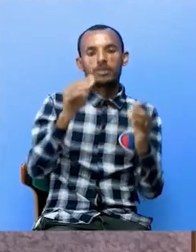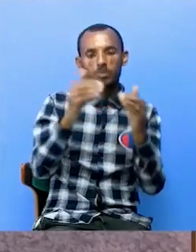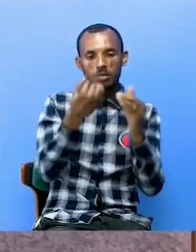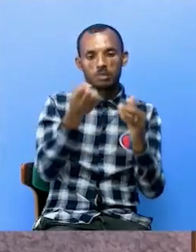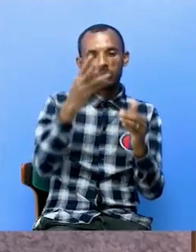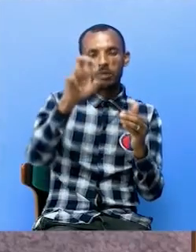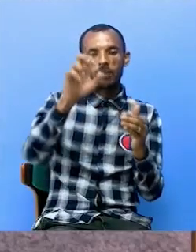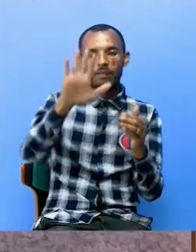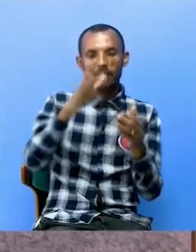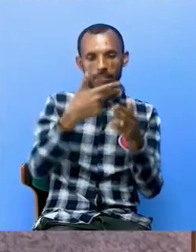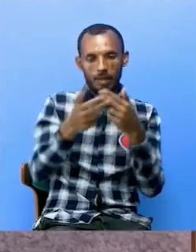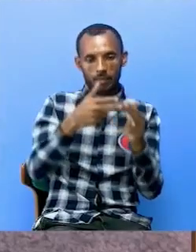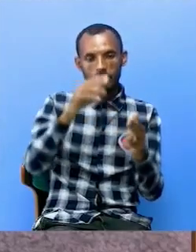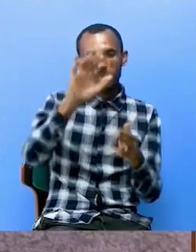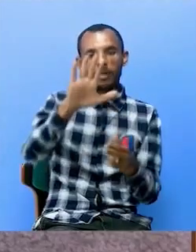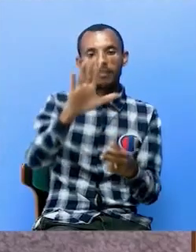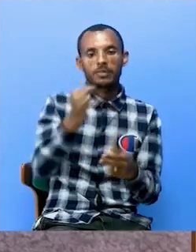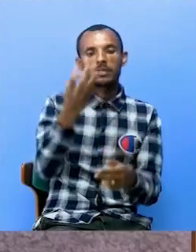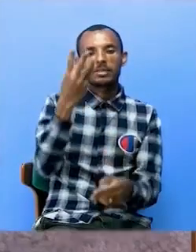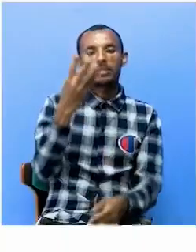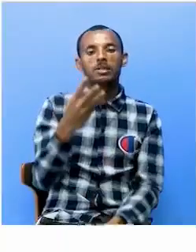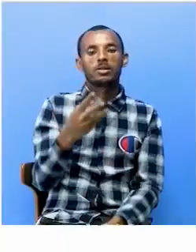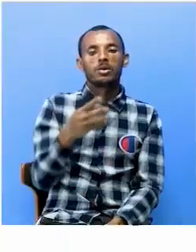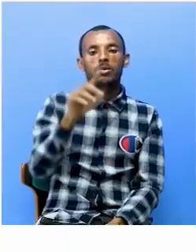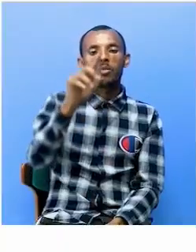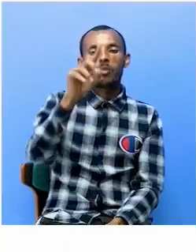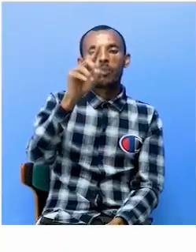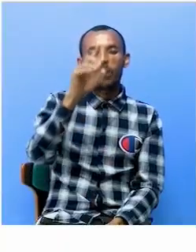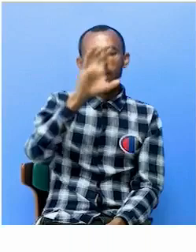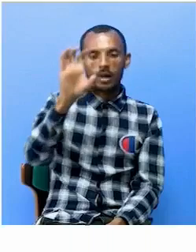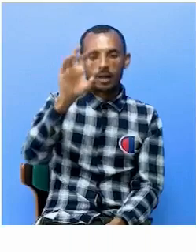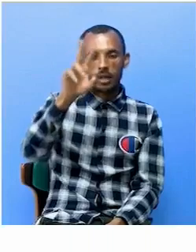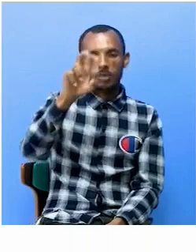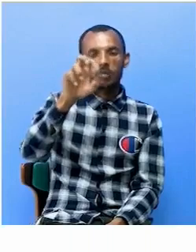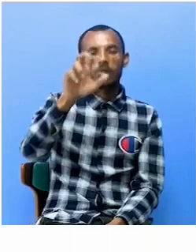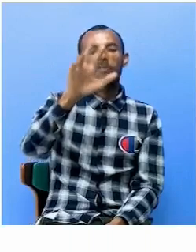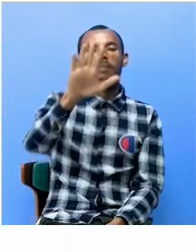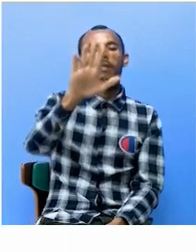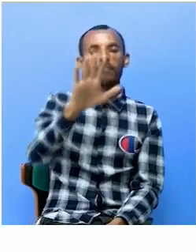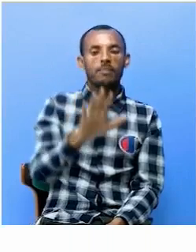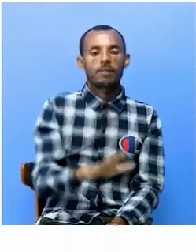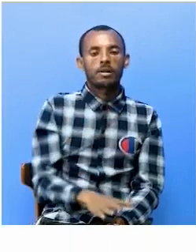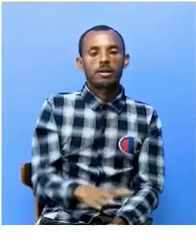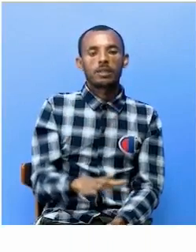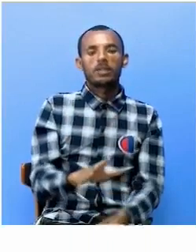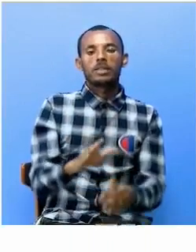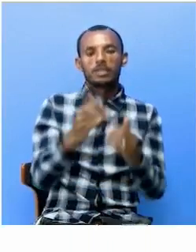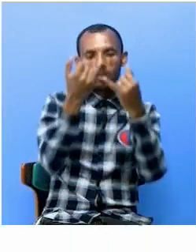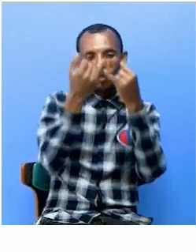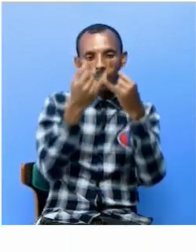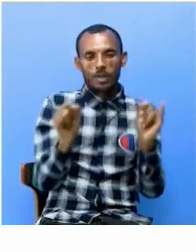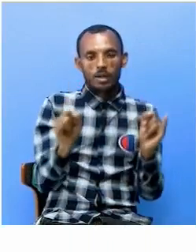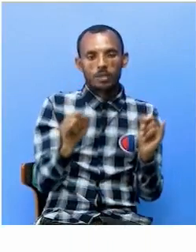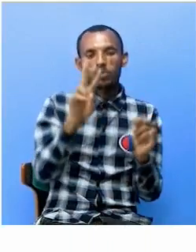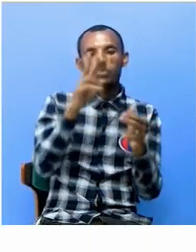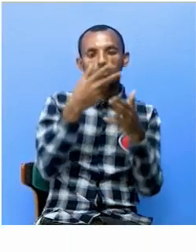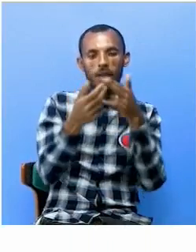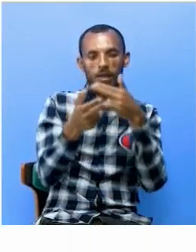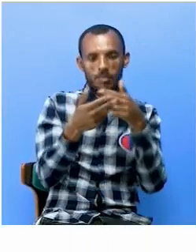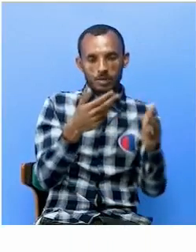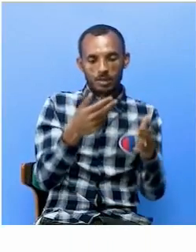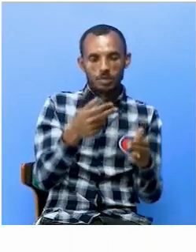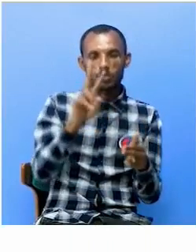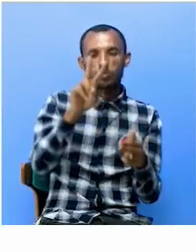25. Multiplying it by 5 gives us 125 over 2 times